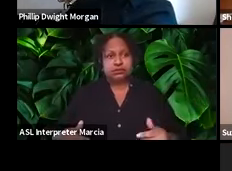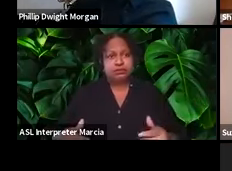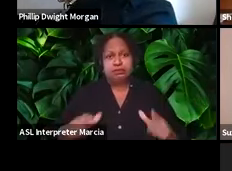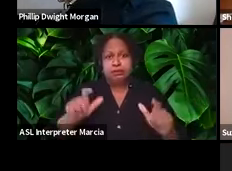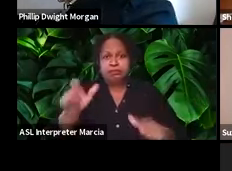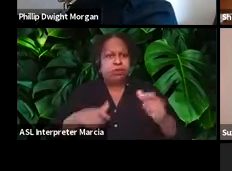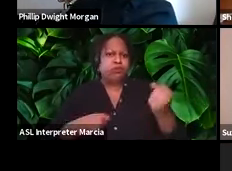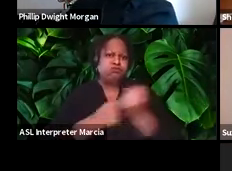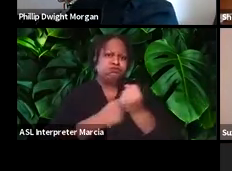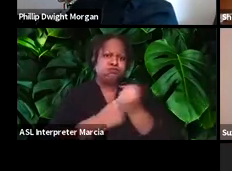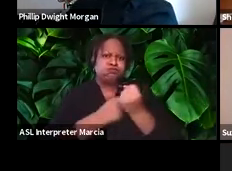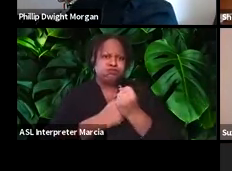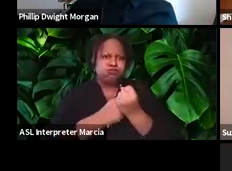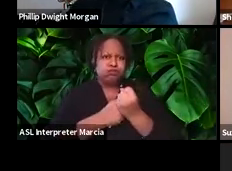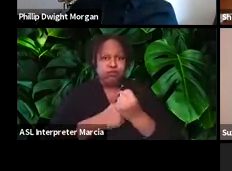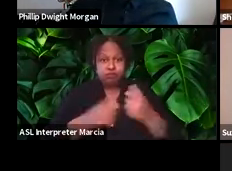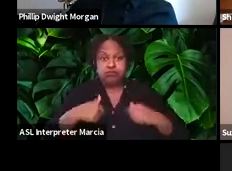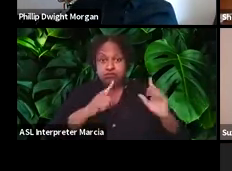wokeness, because